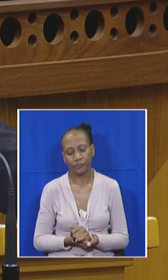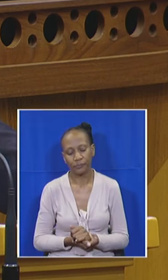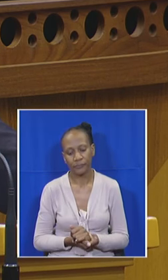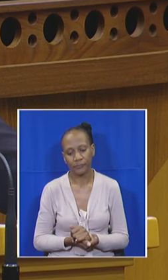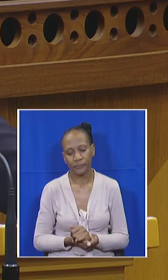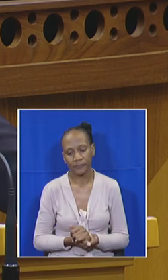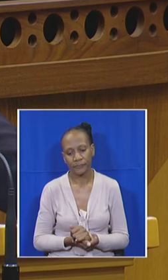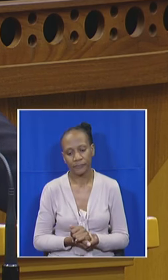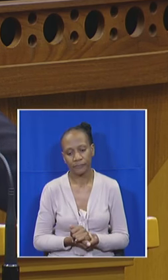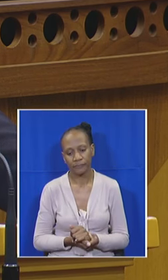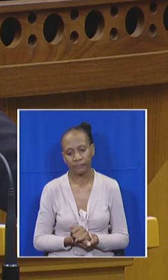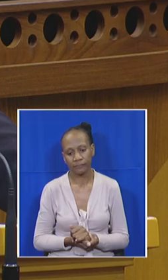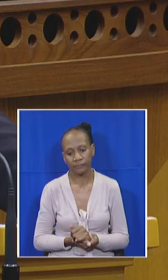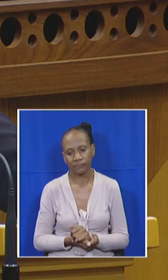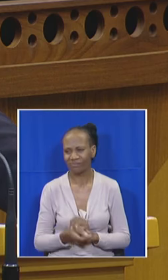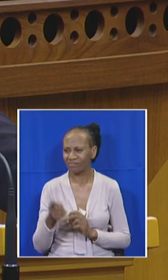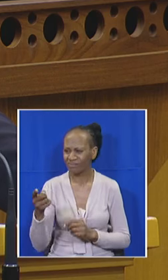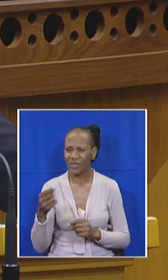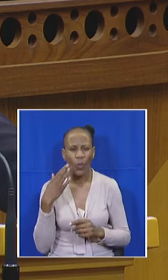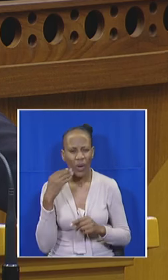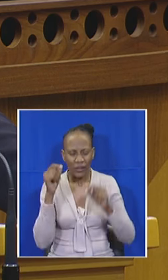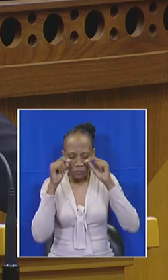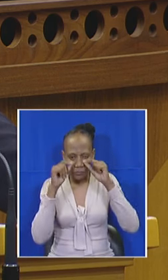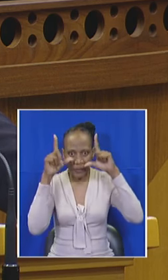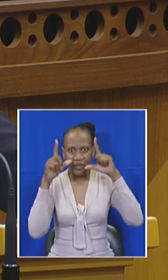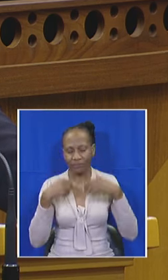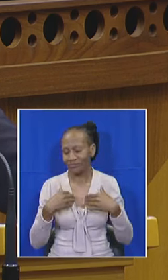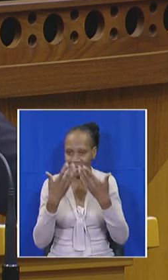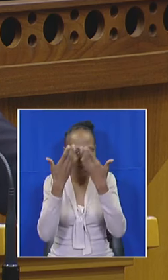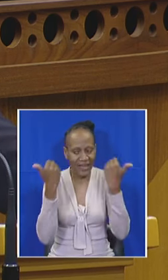wayevuke nini ngoba wabulawa nge New Year's Day.